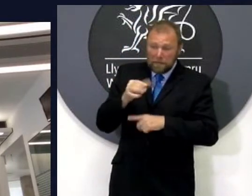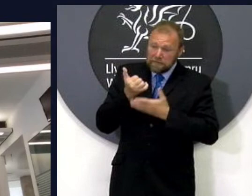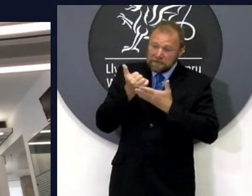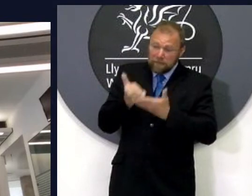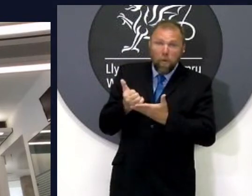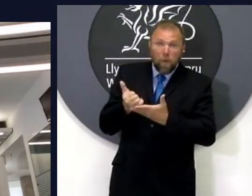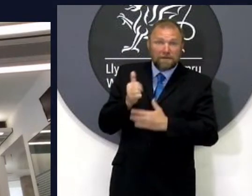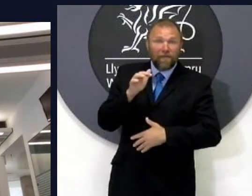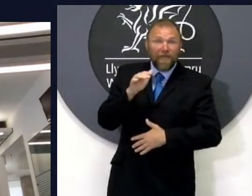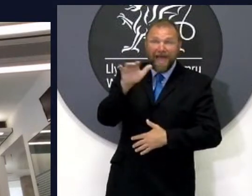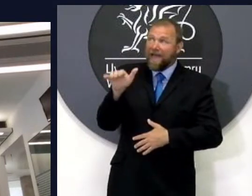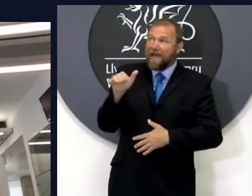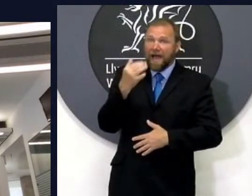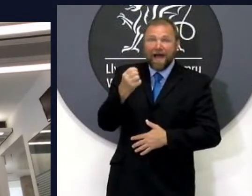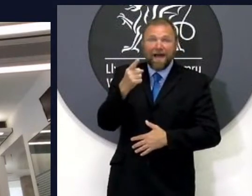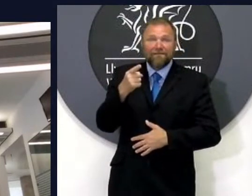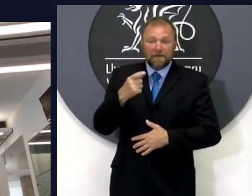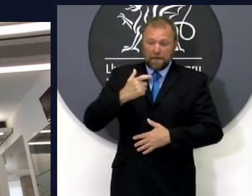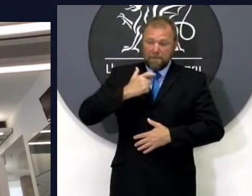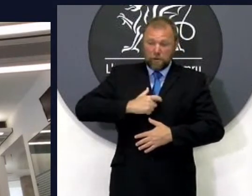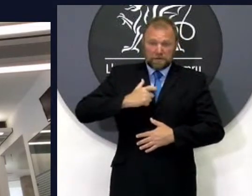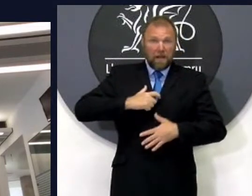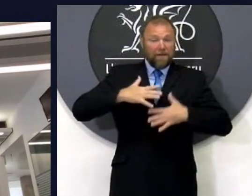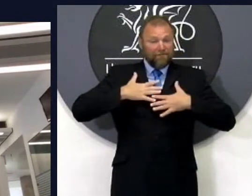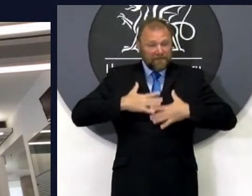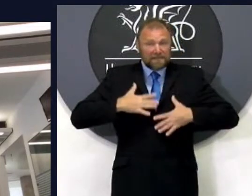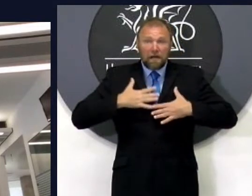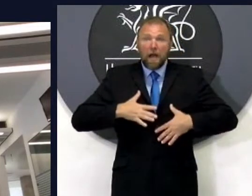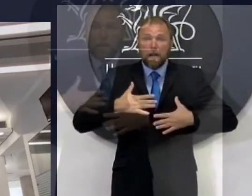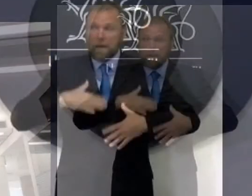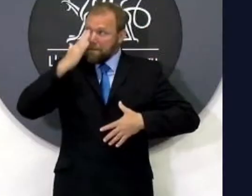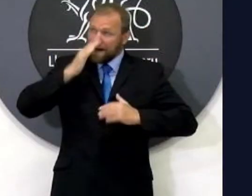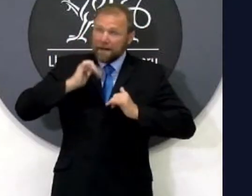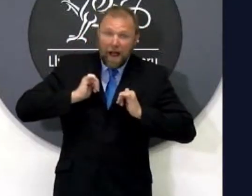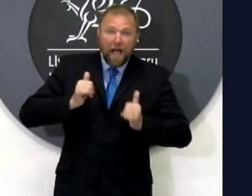own personal, physical and mental health recovery, will be forthcoming.